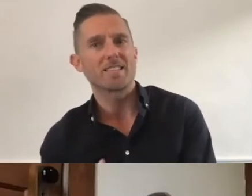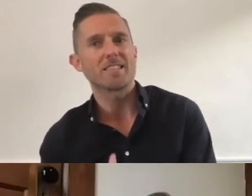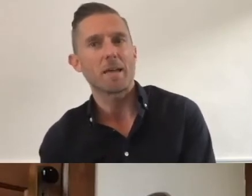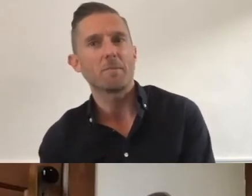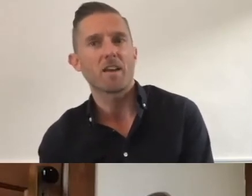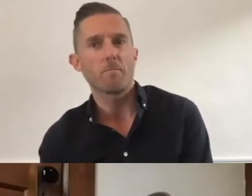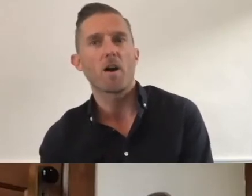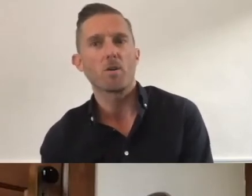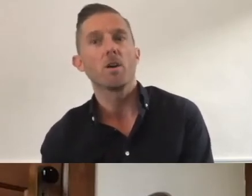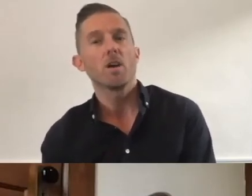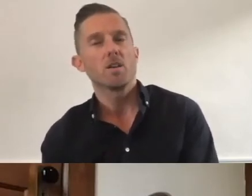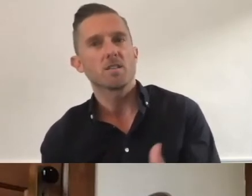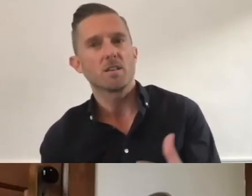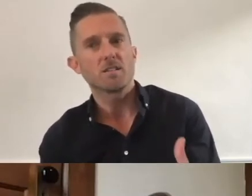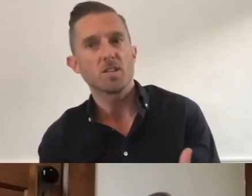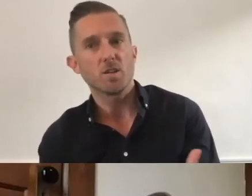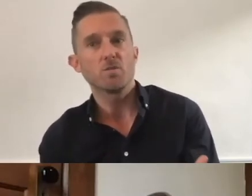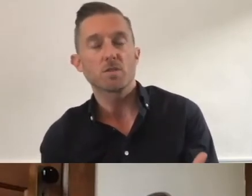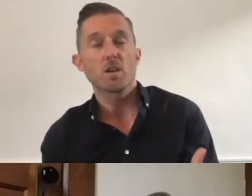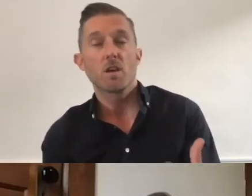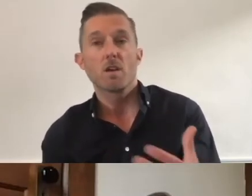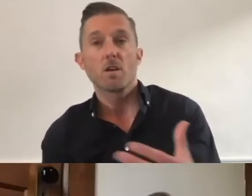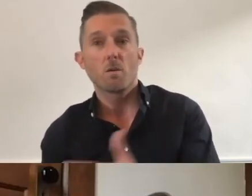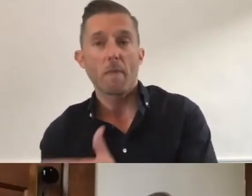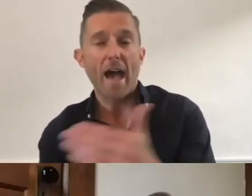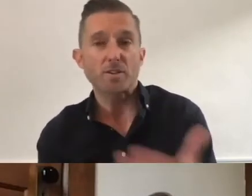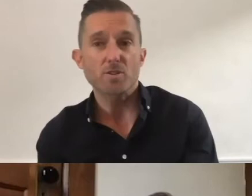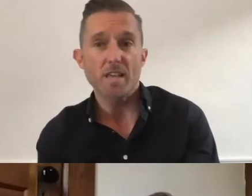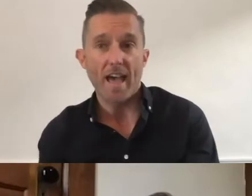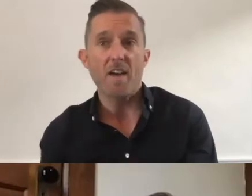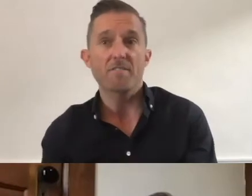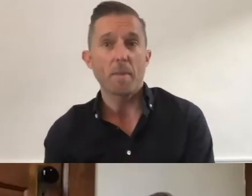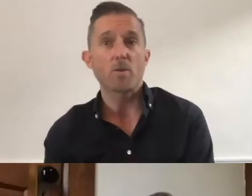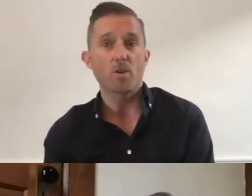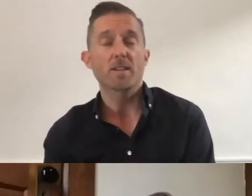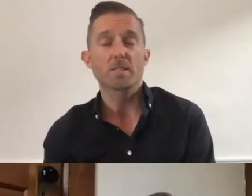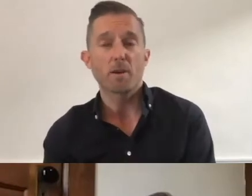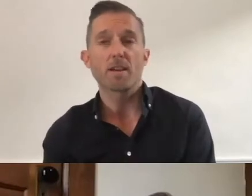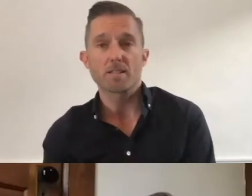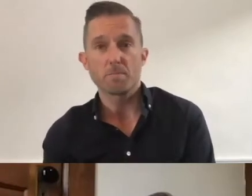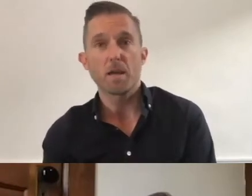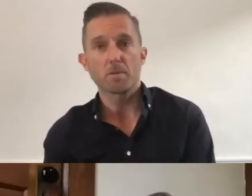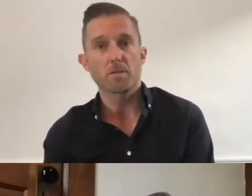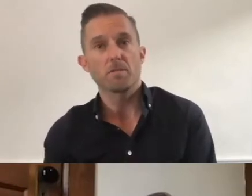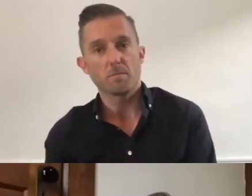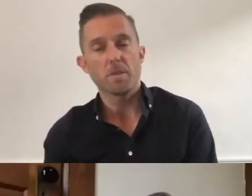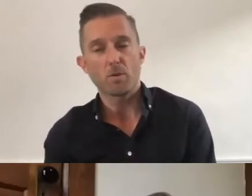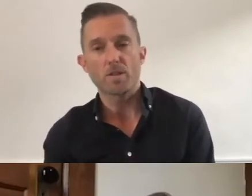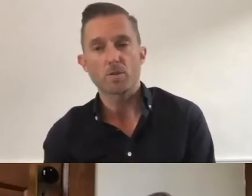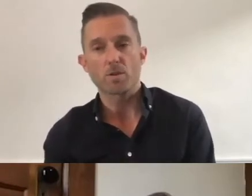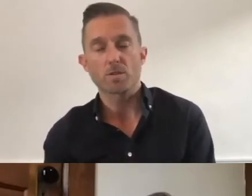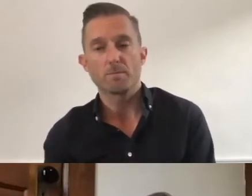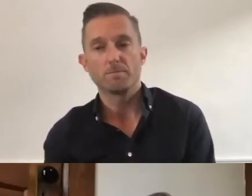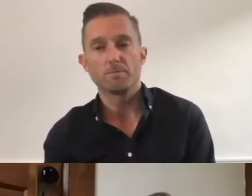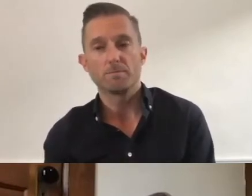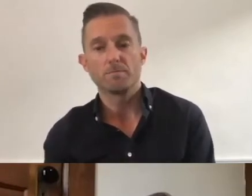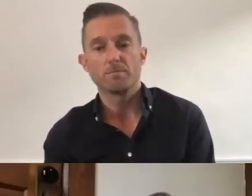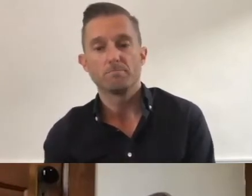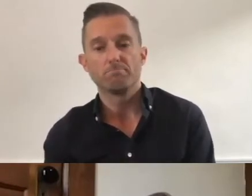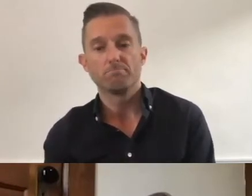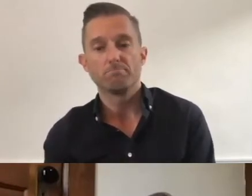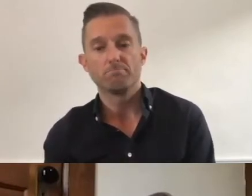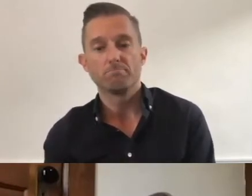that same kind of model to use actors that have the minority experience to be able to be a resource.